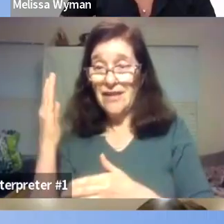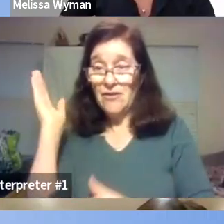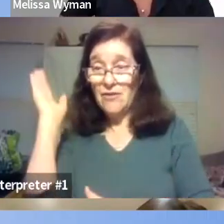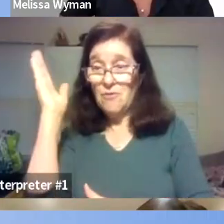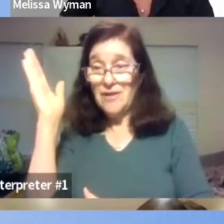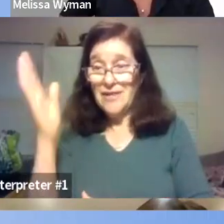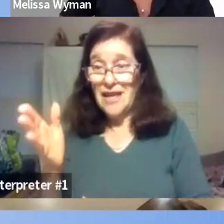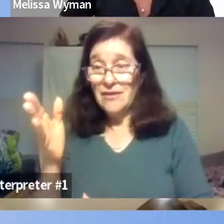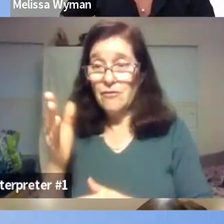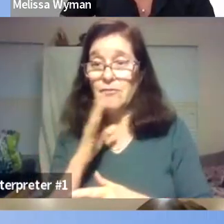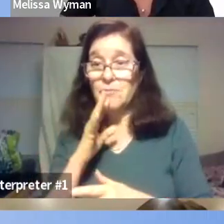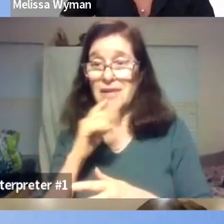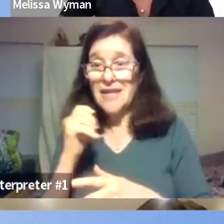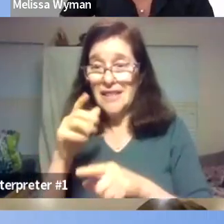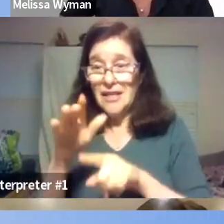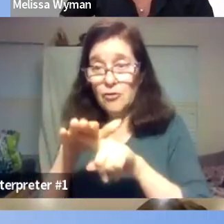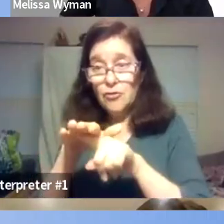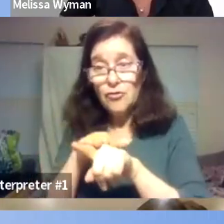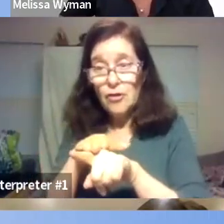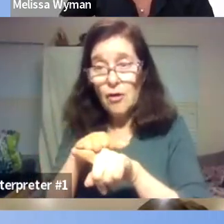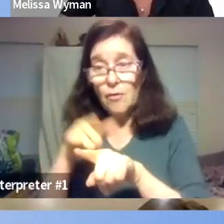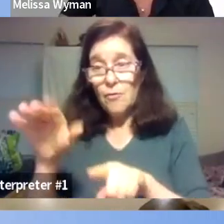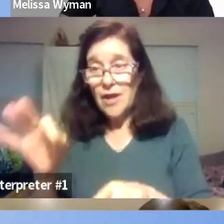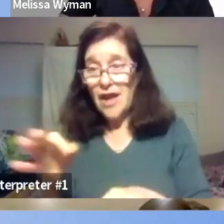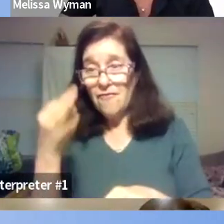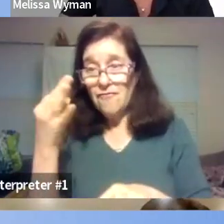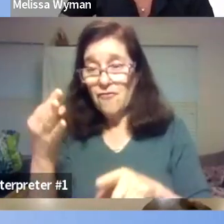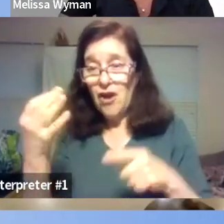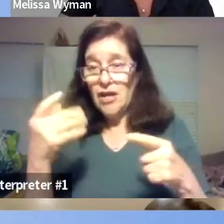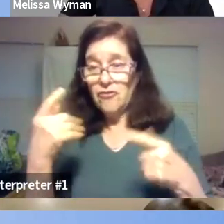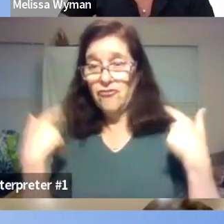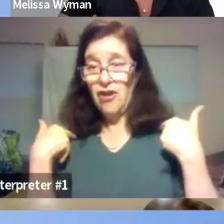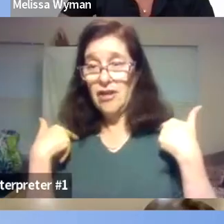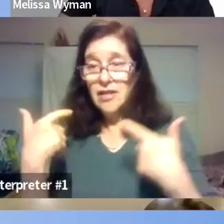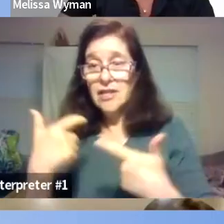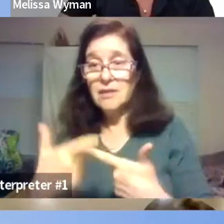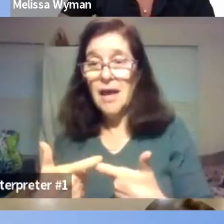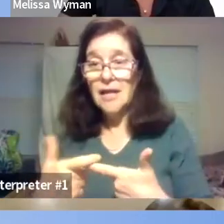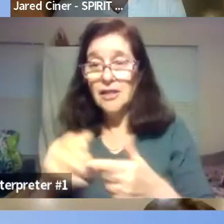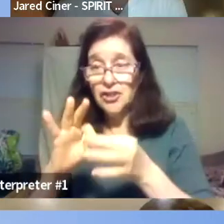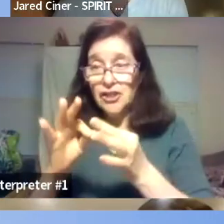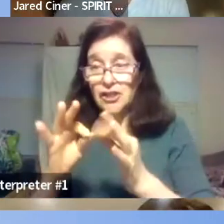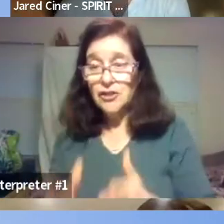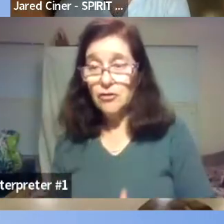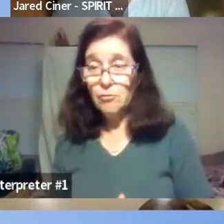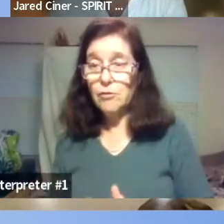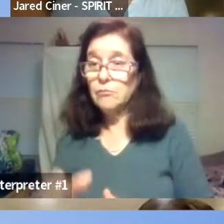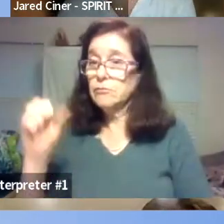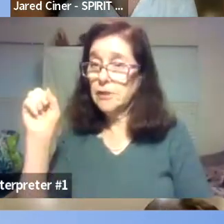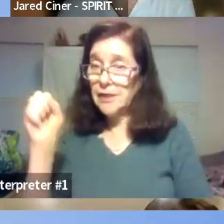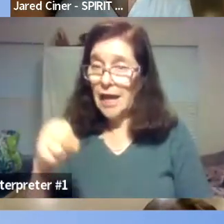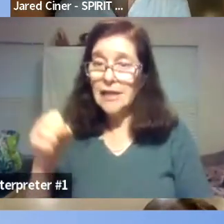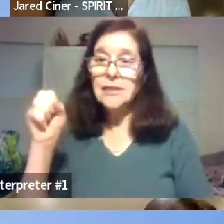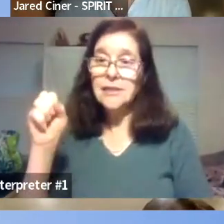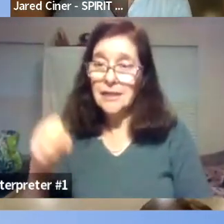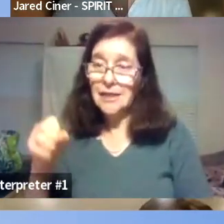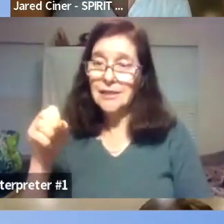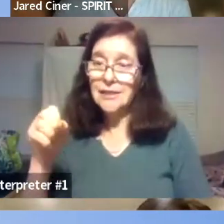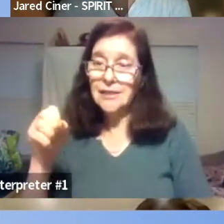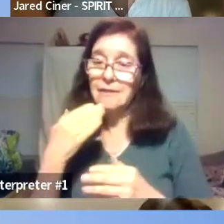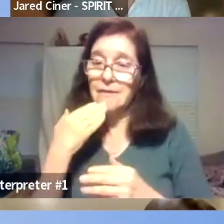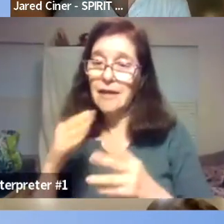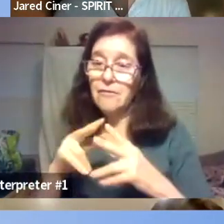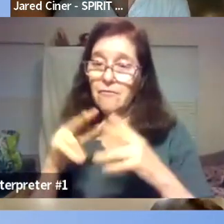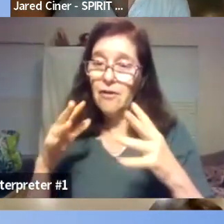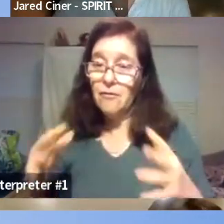speak a little bit slower since we have French and Spanish interpreters. Absolutely. Yes, Thank you so much.